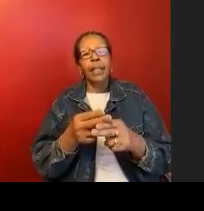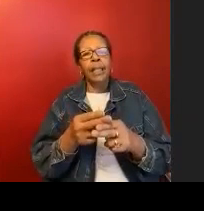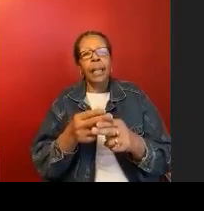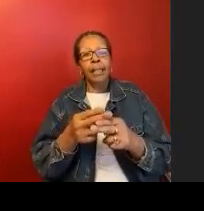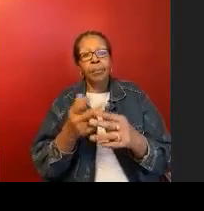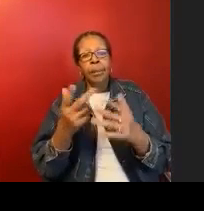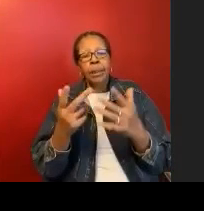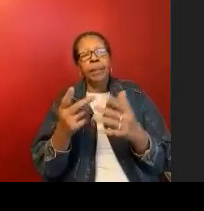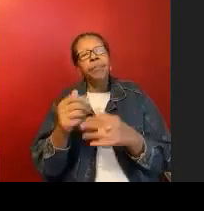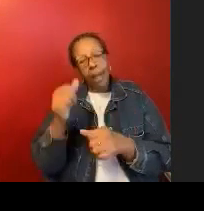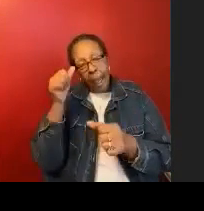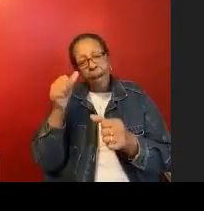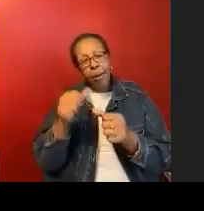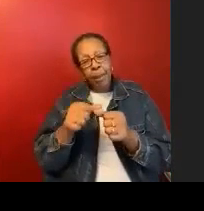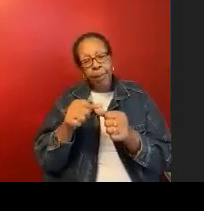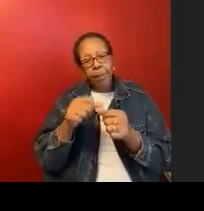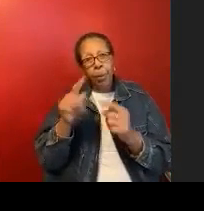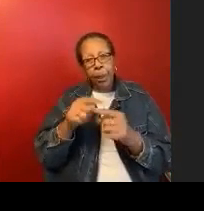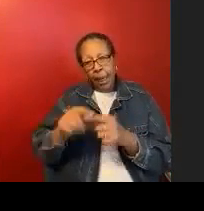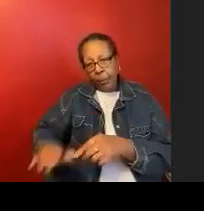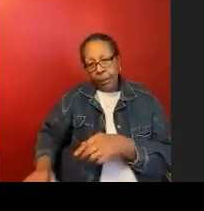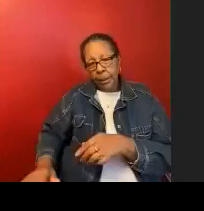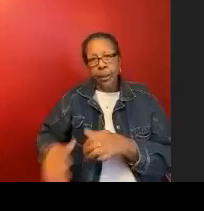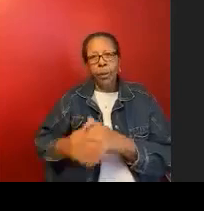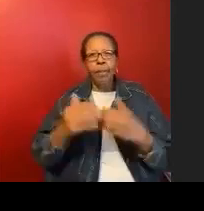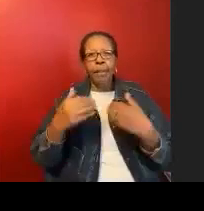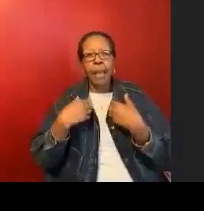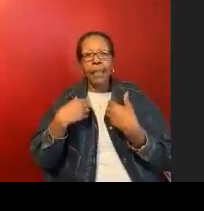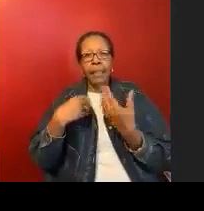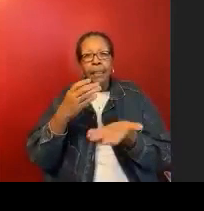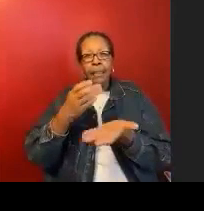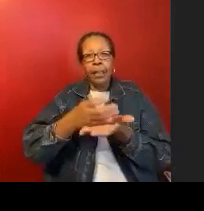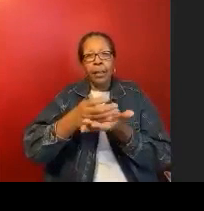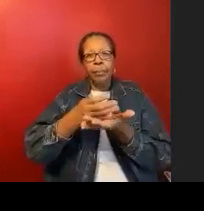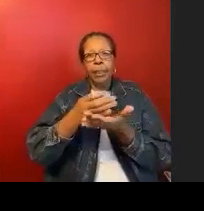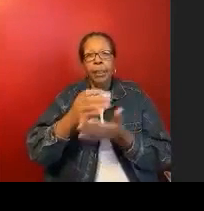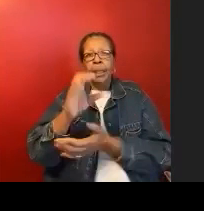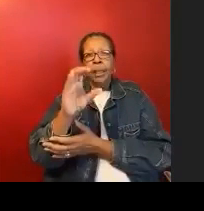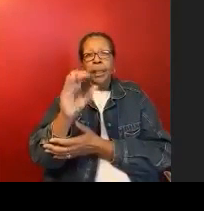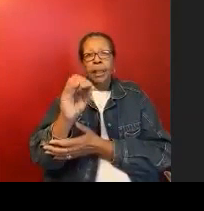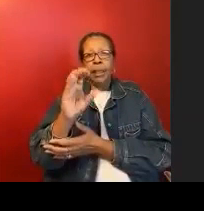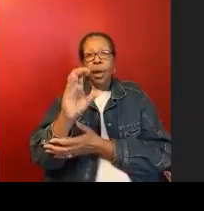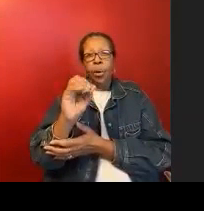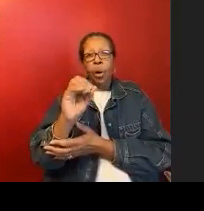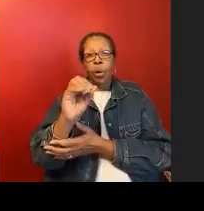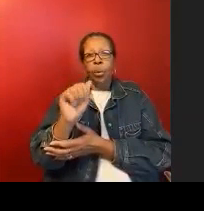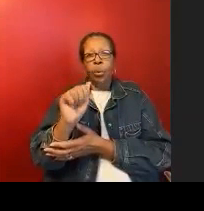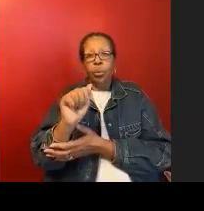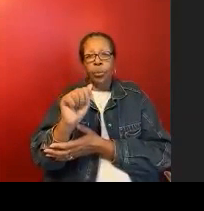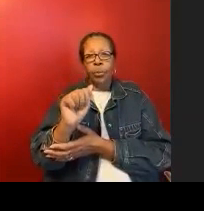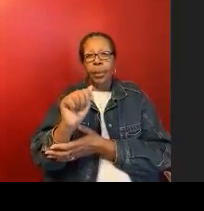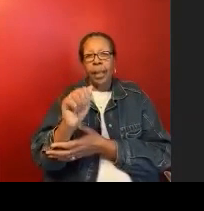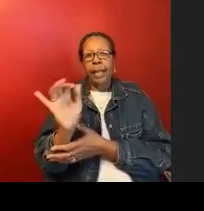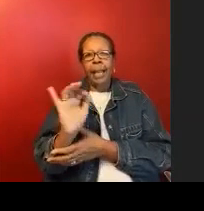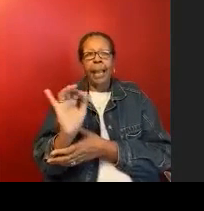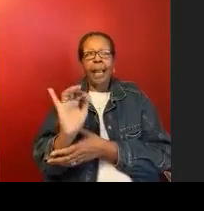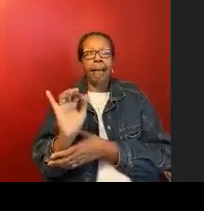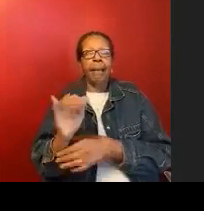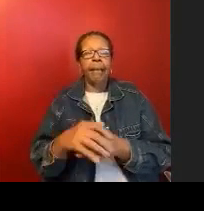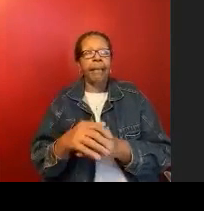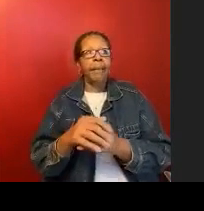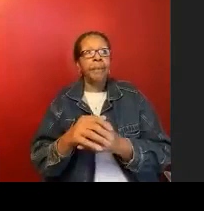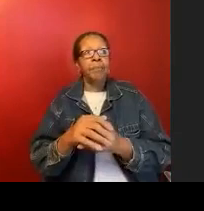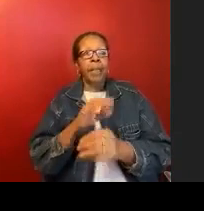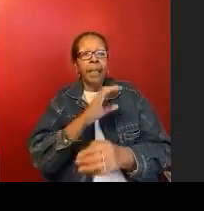remember this. Remember when they used to have the cocoa mugs, and they were like these cartoon characters, and they were,